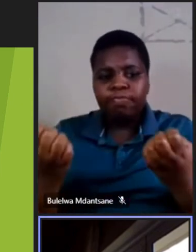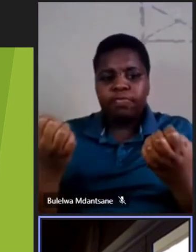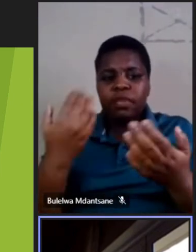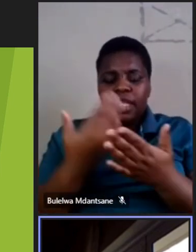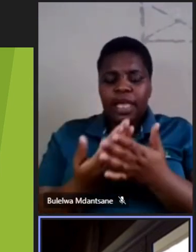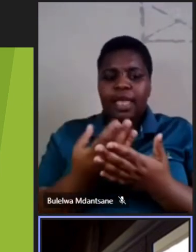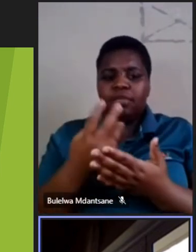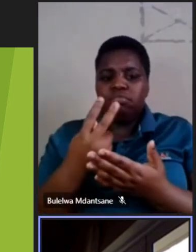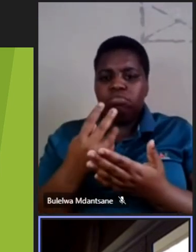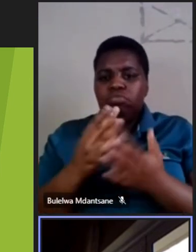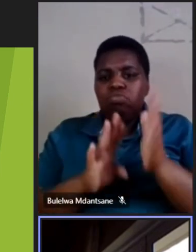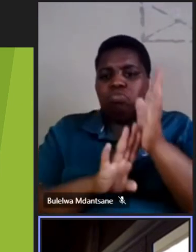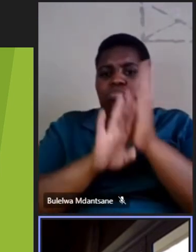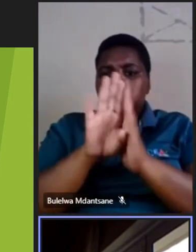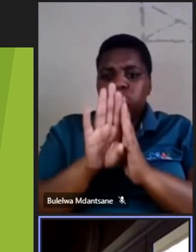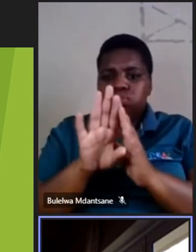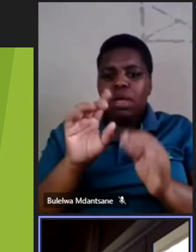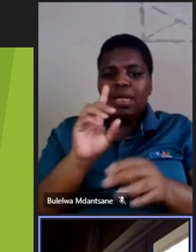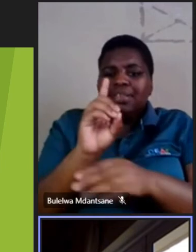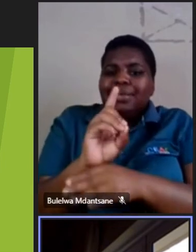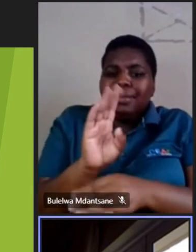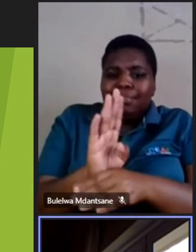improve data capturing and